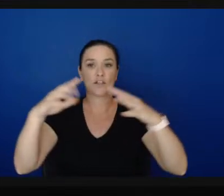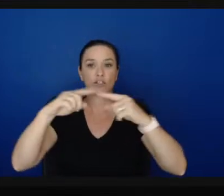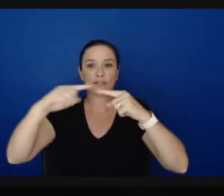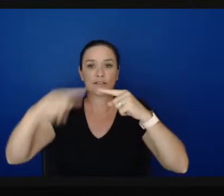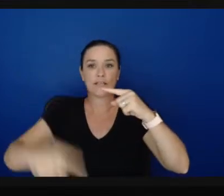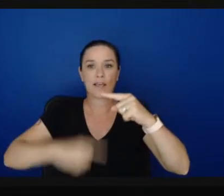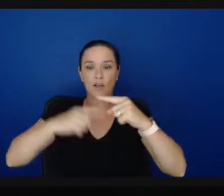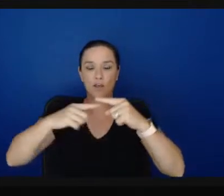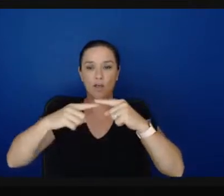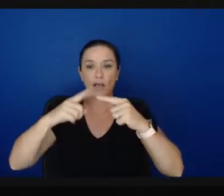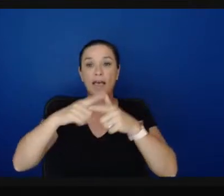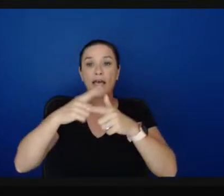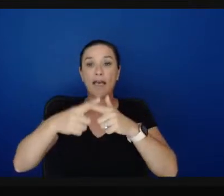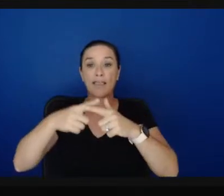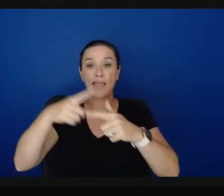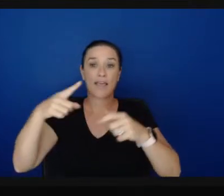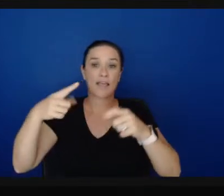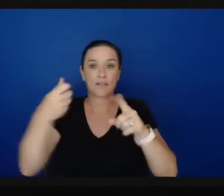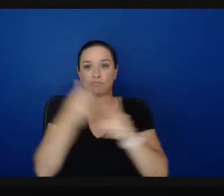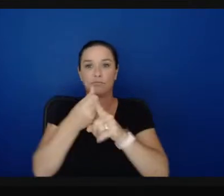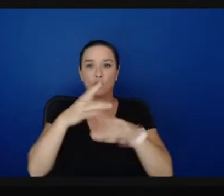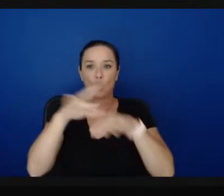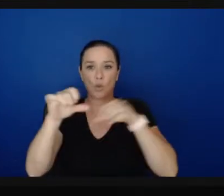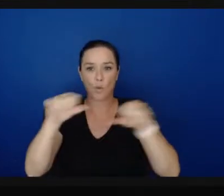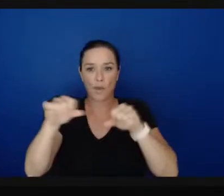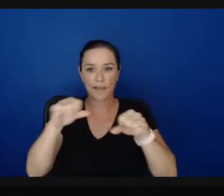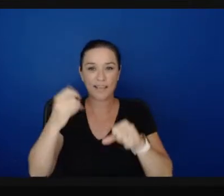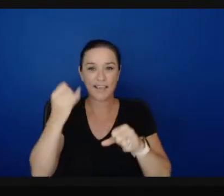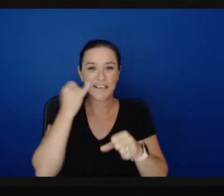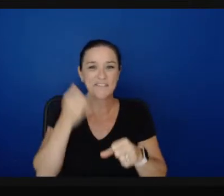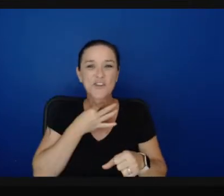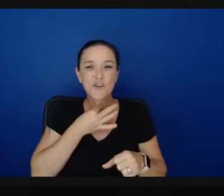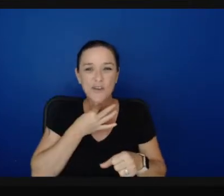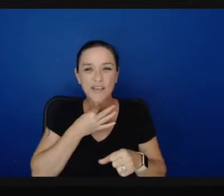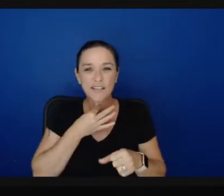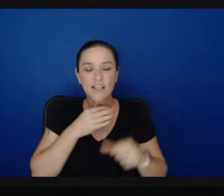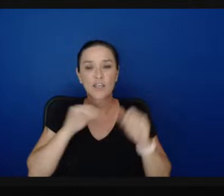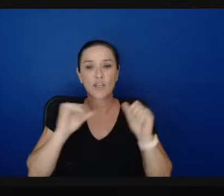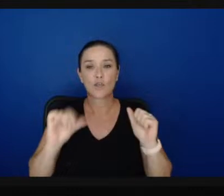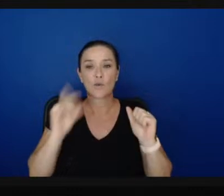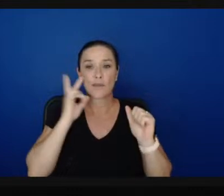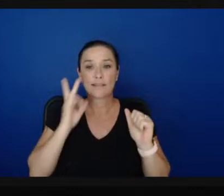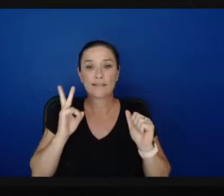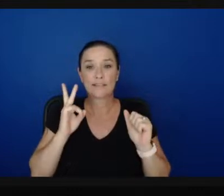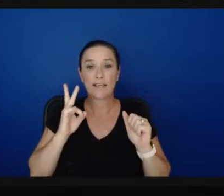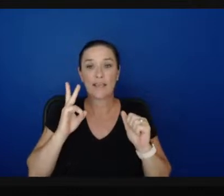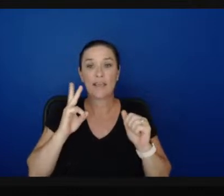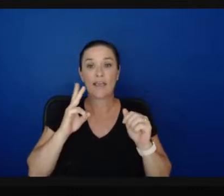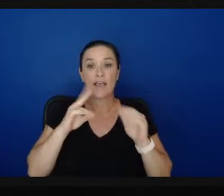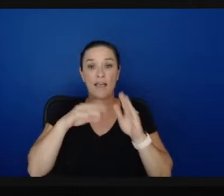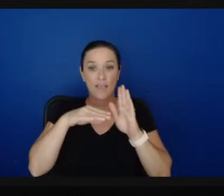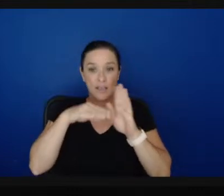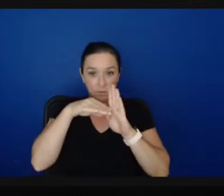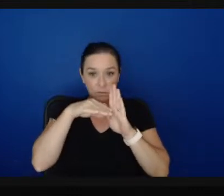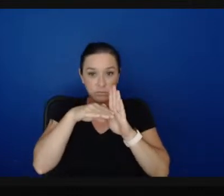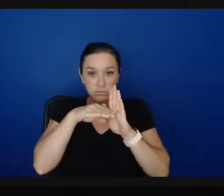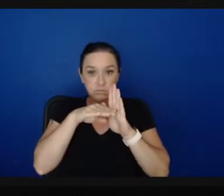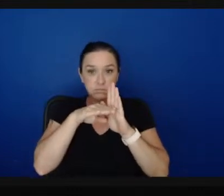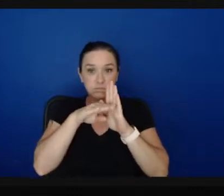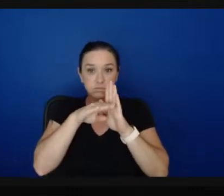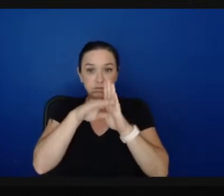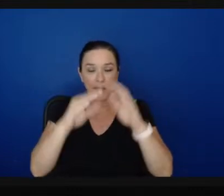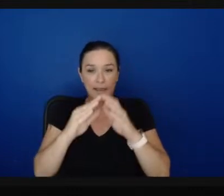hit. In case you are curious, you can note that the inflation began